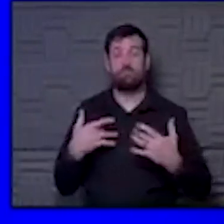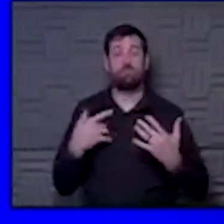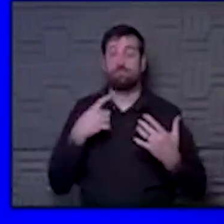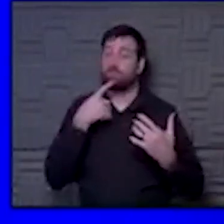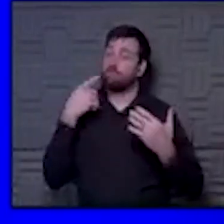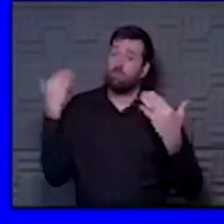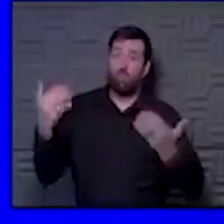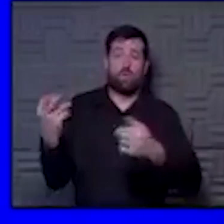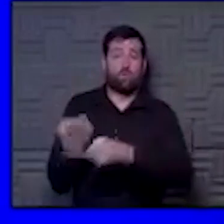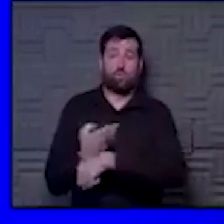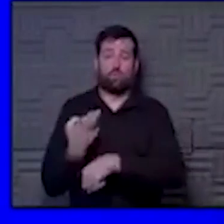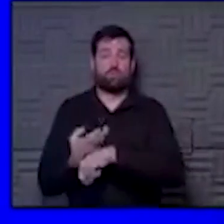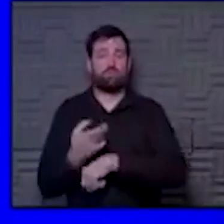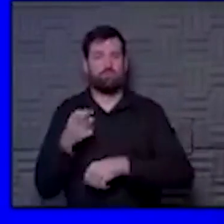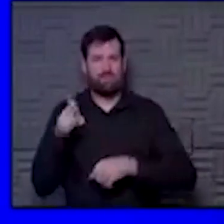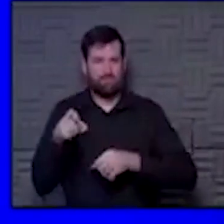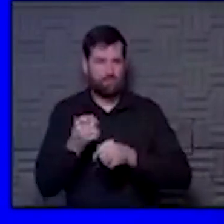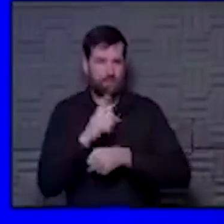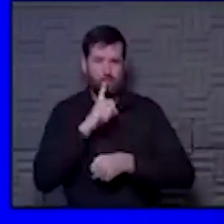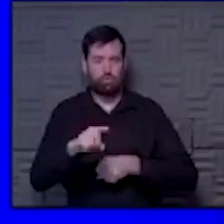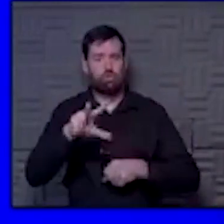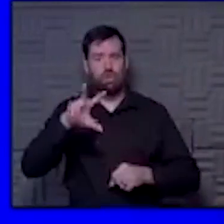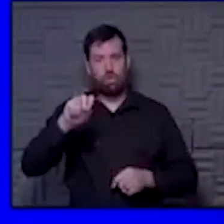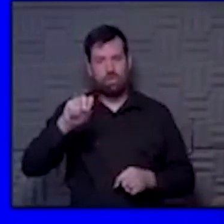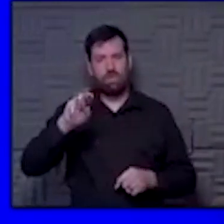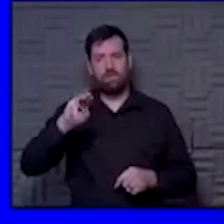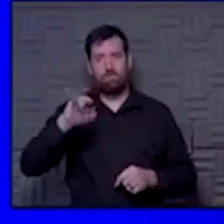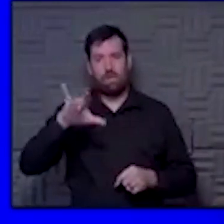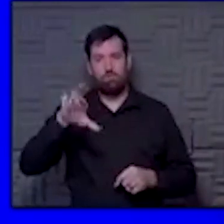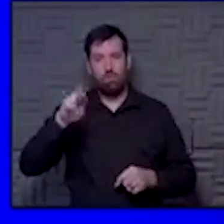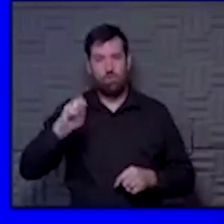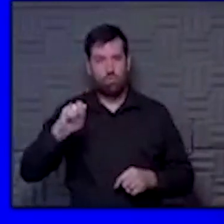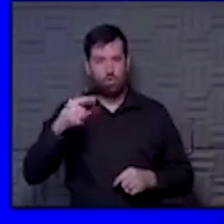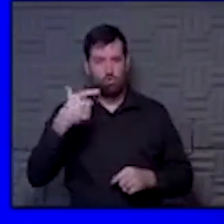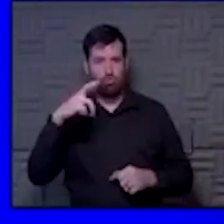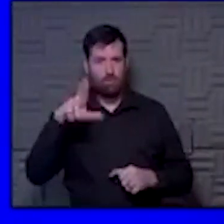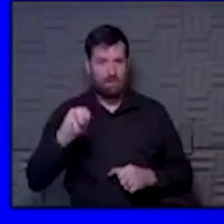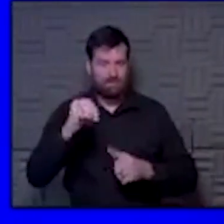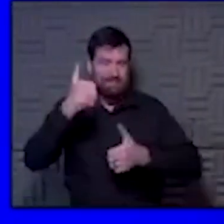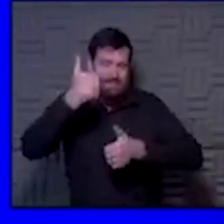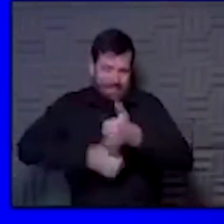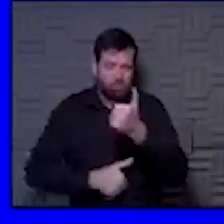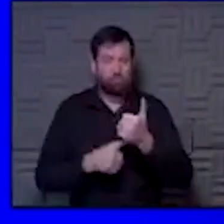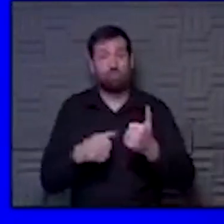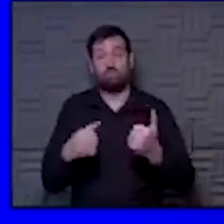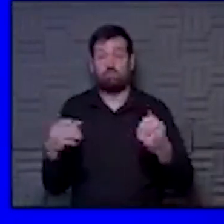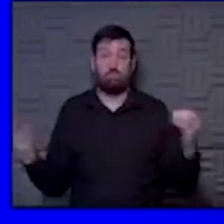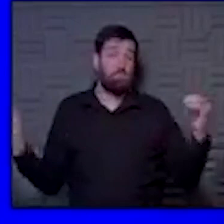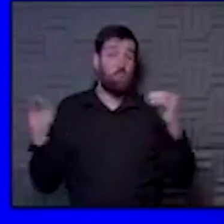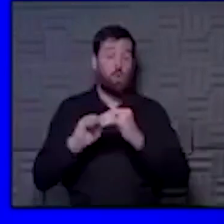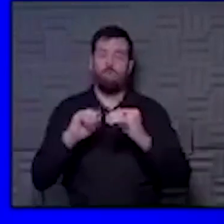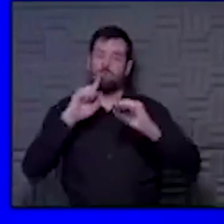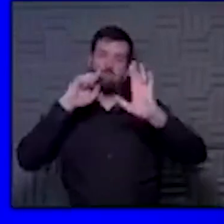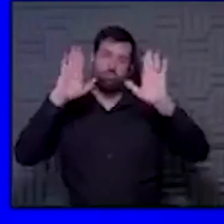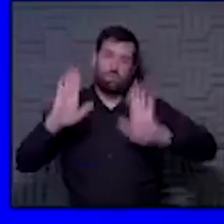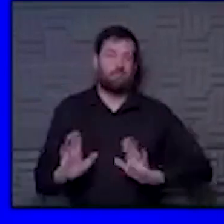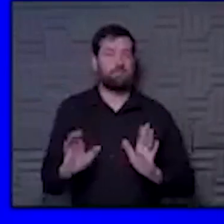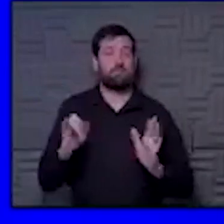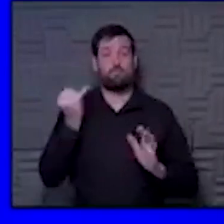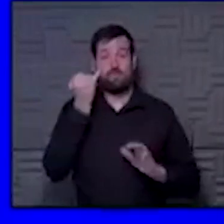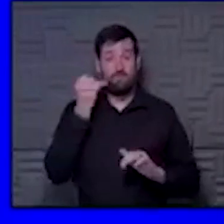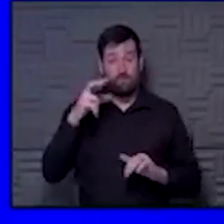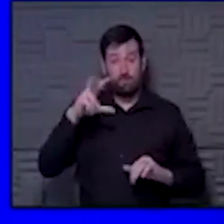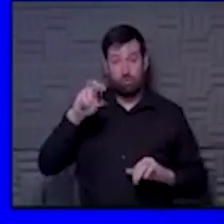use it. We need to make sure there's that 30 micrograms in each dose. Certainly getting more out of it would be great if you are having that